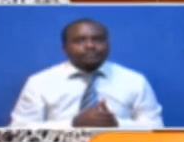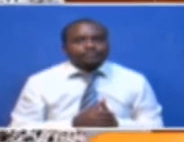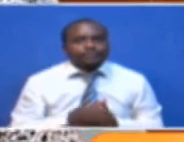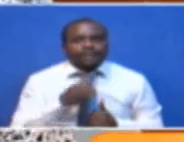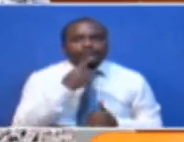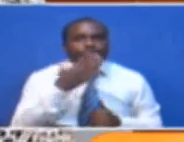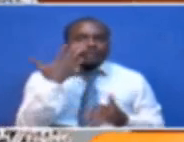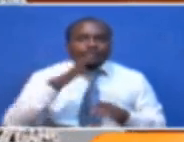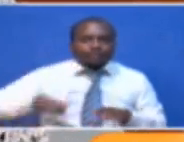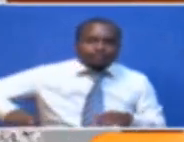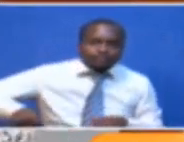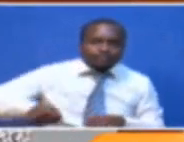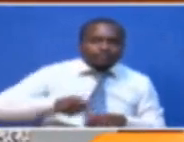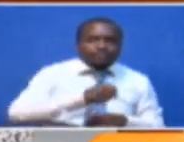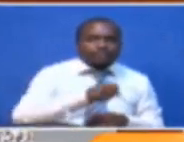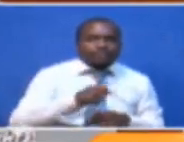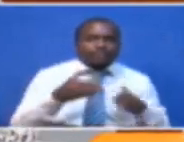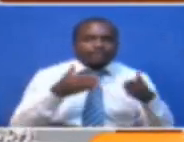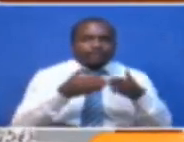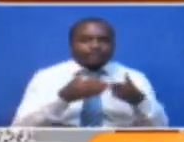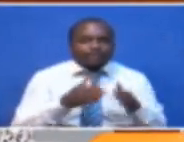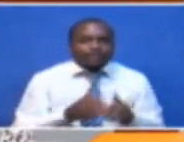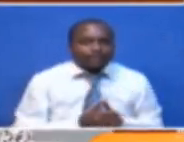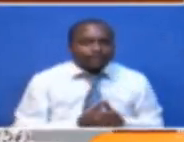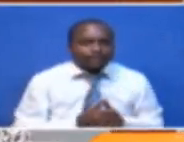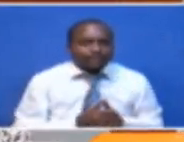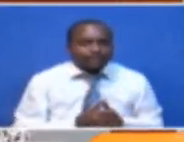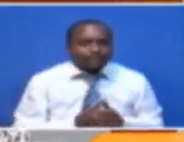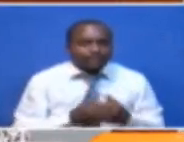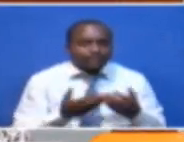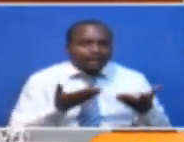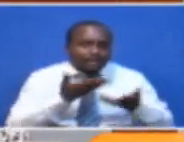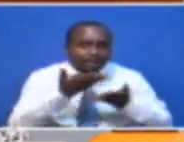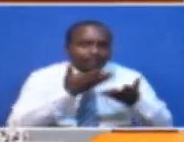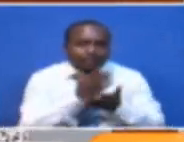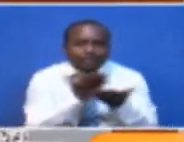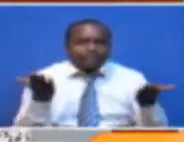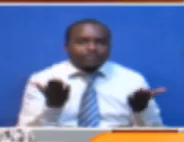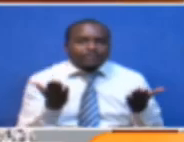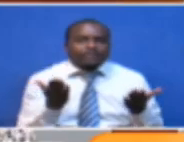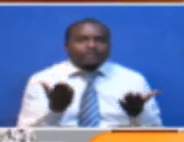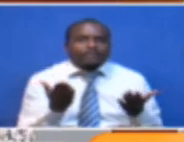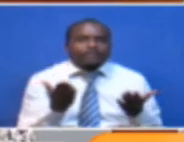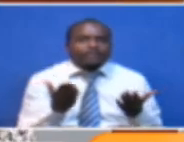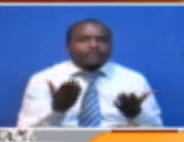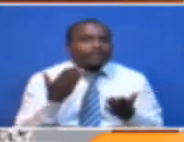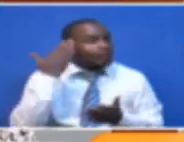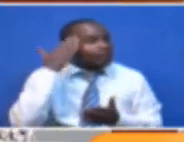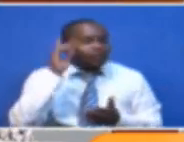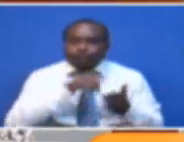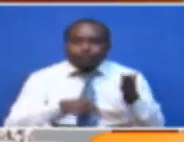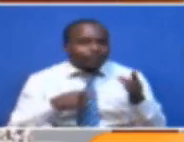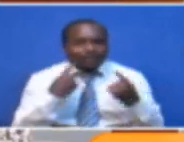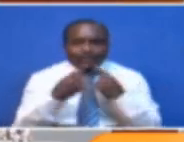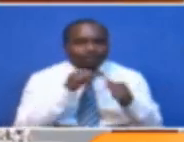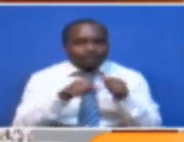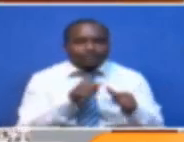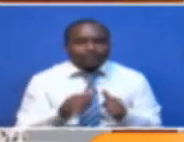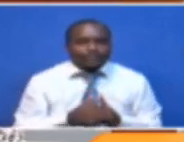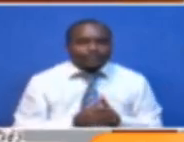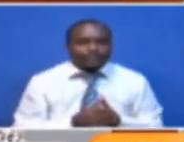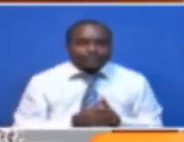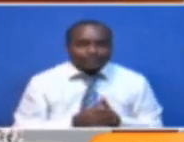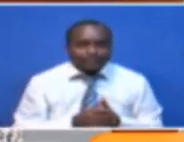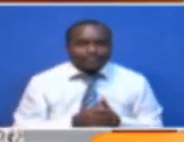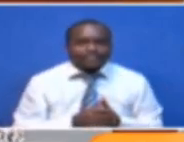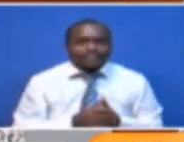by the hand and they went at a corner. And they talked something We don't know what they talked about. And